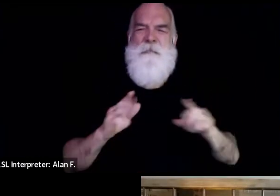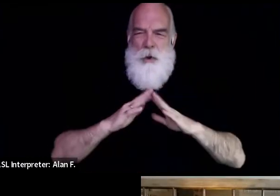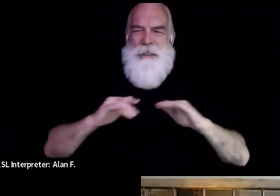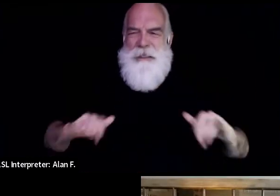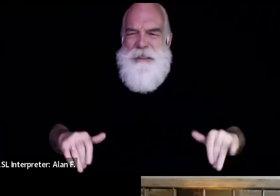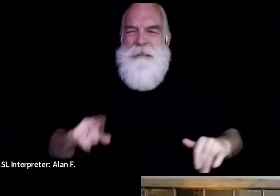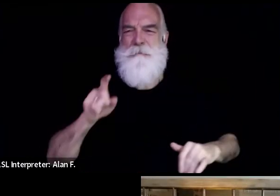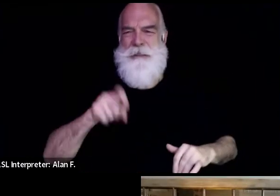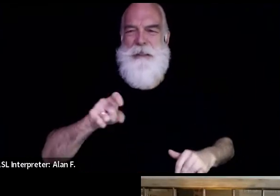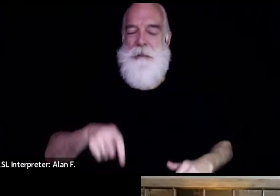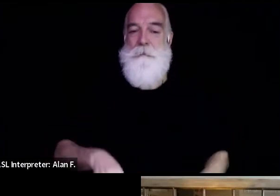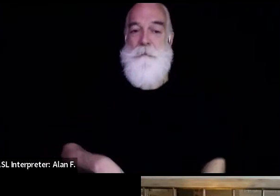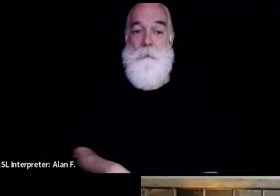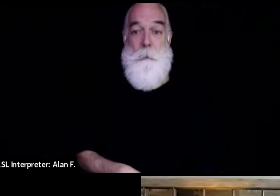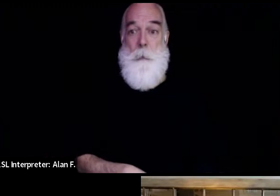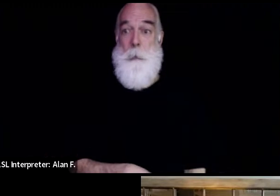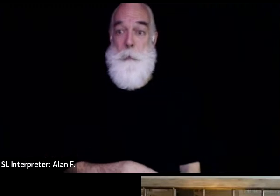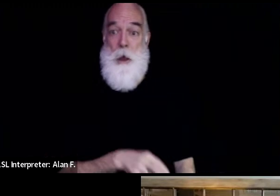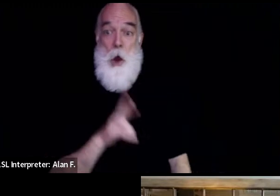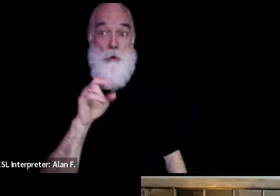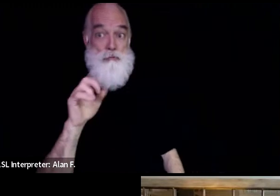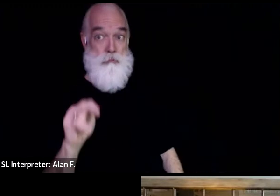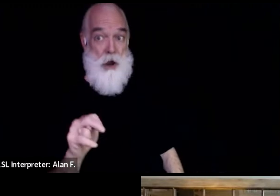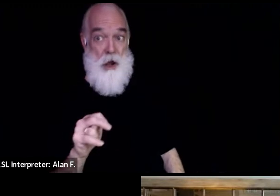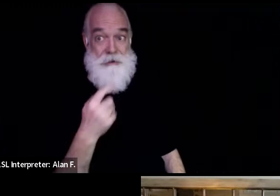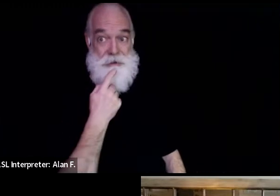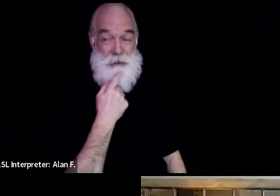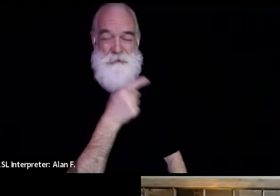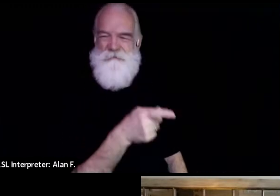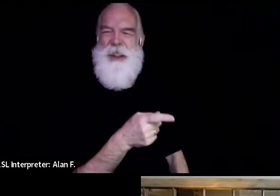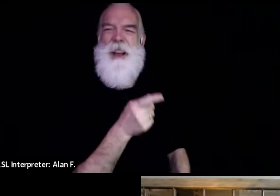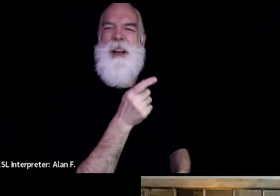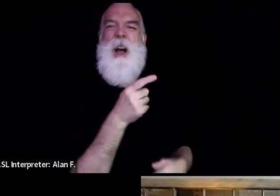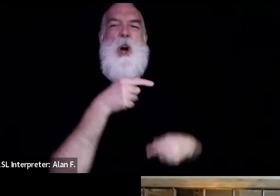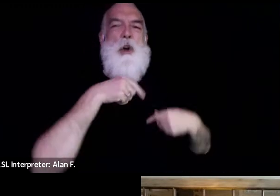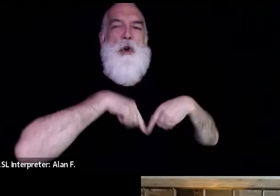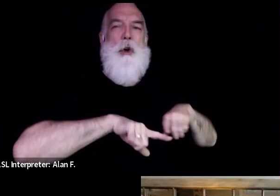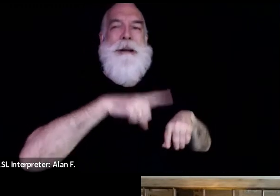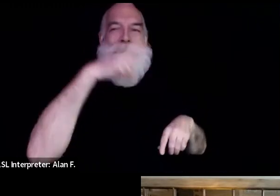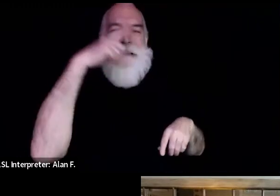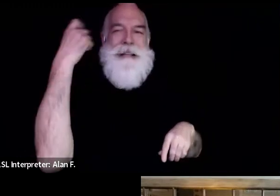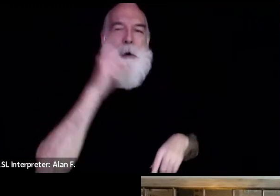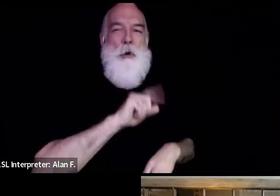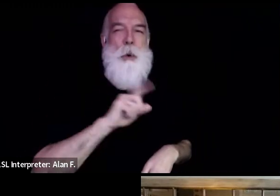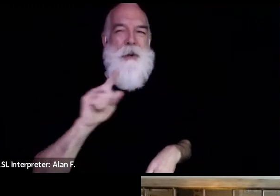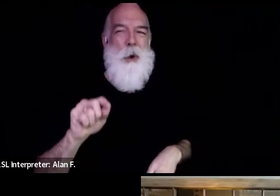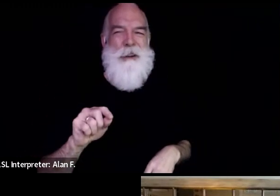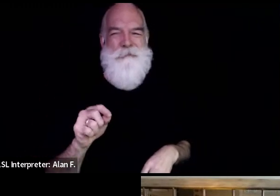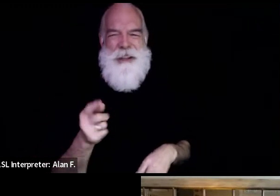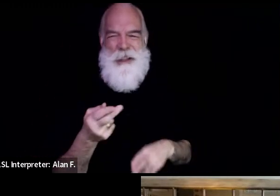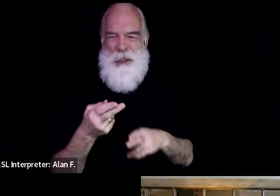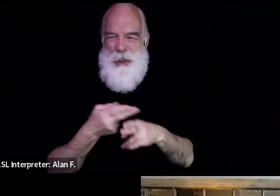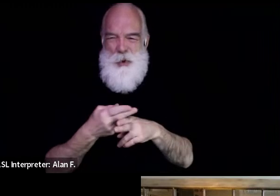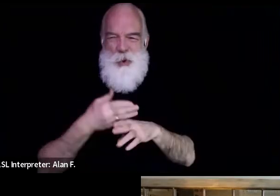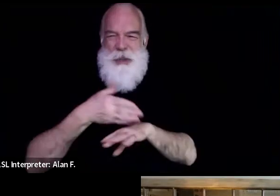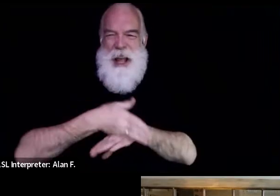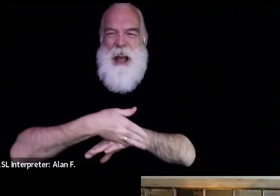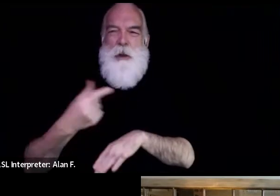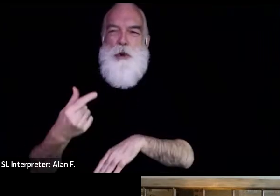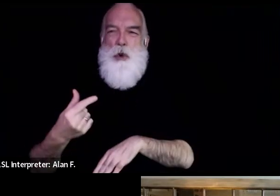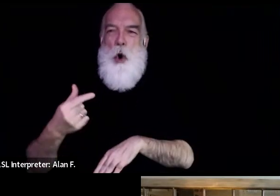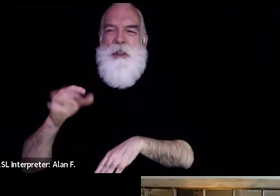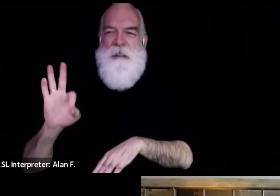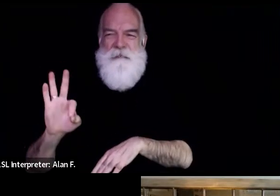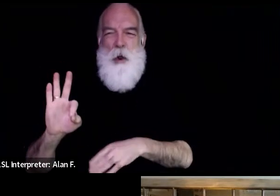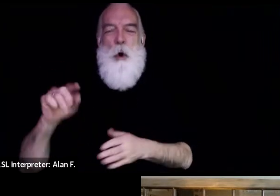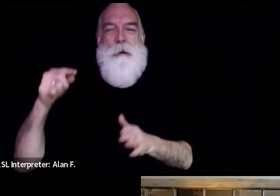Progressing through the timeline of your term, summer 2020, only a few weeks after the murder of George Floyd, Rayshard Brooks, an